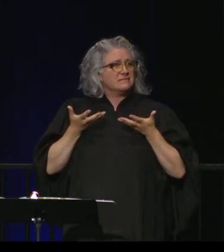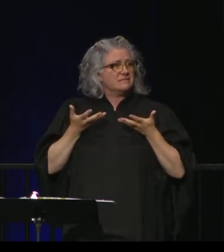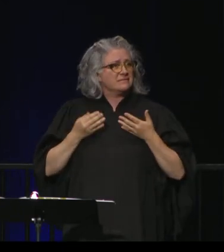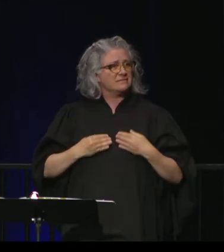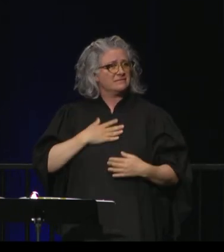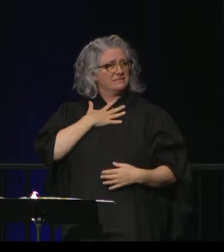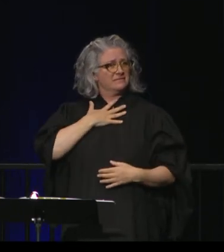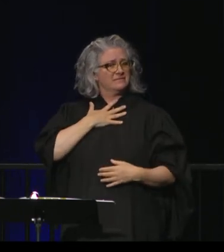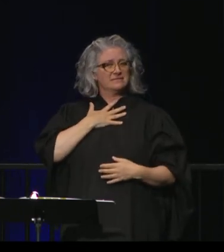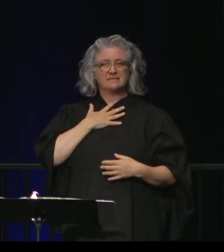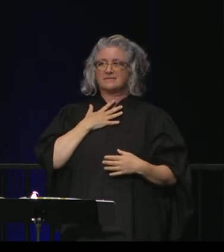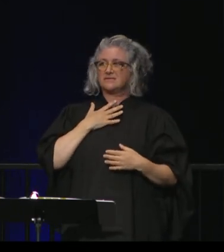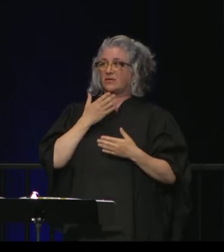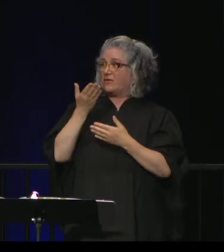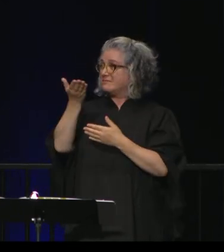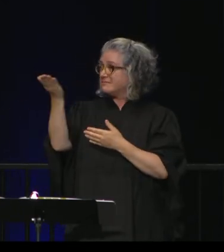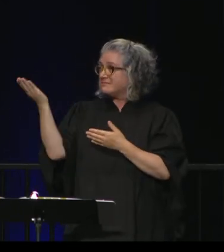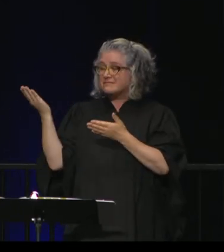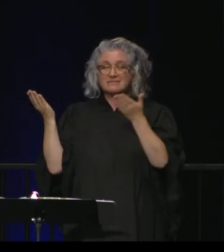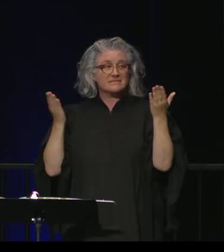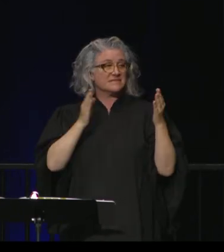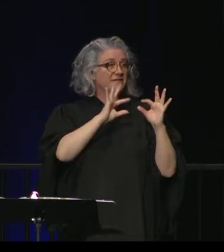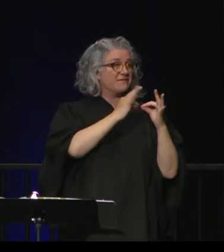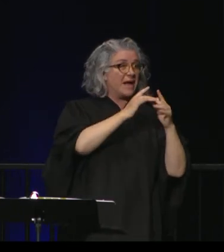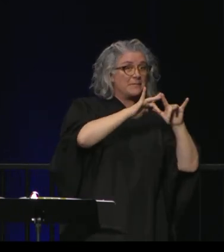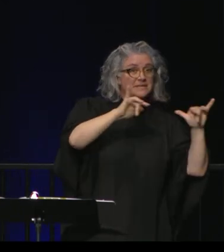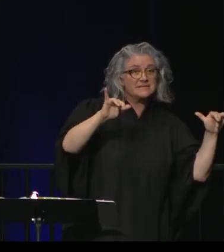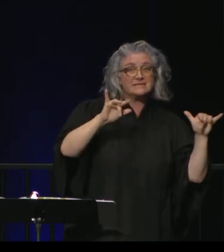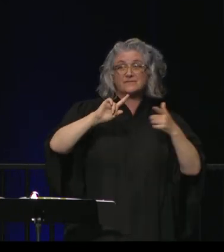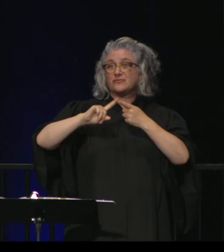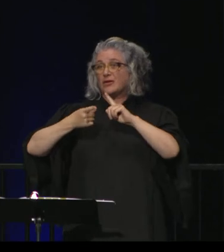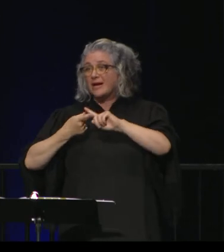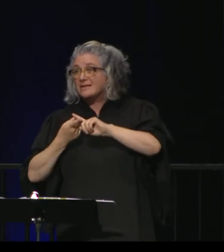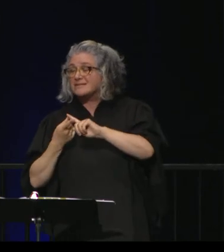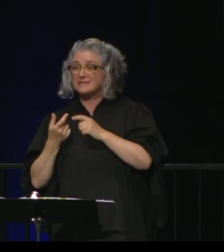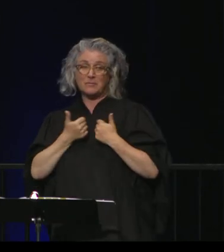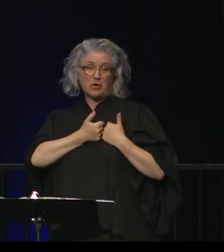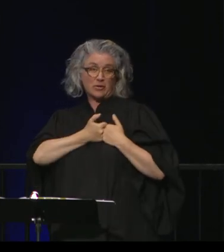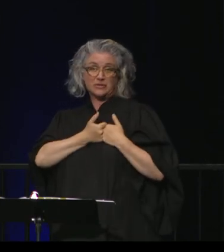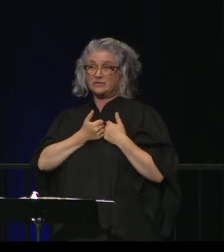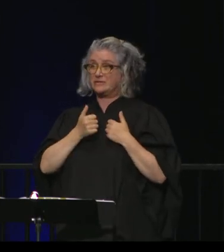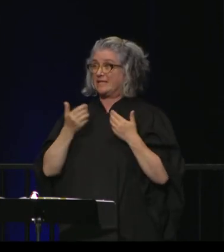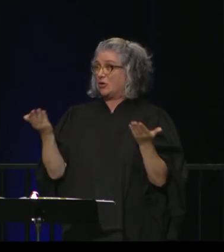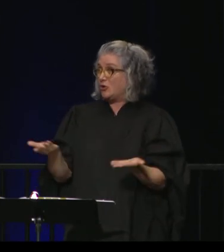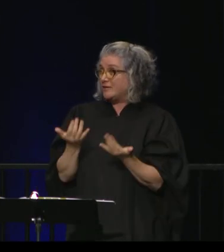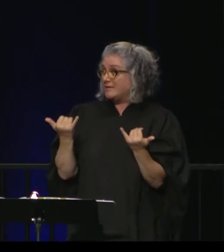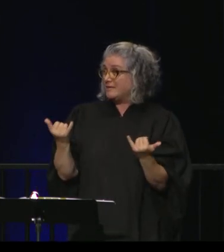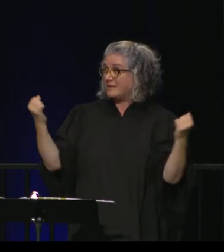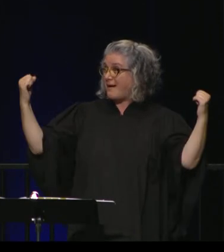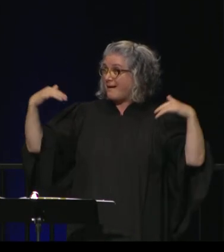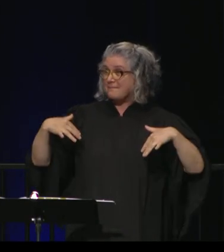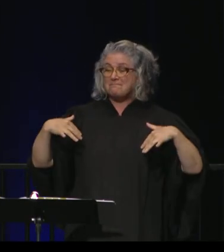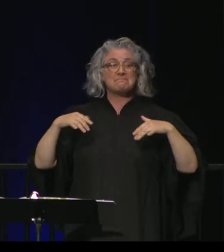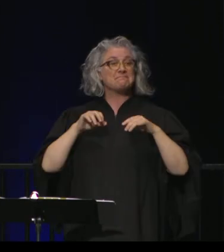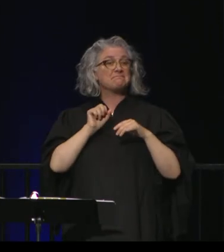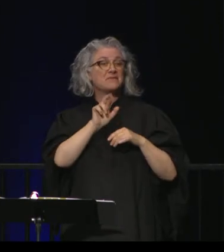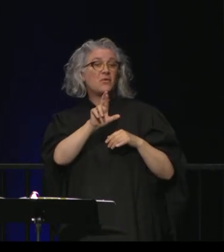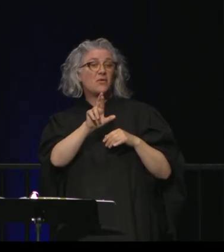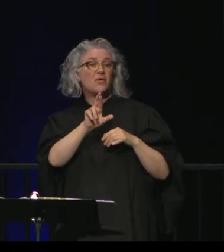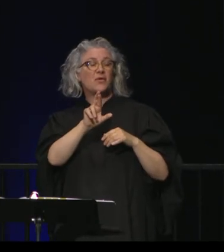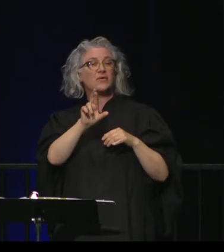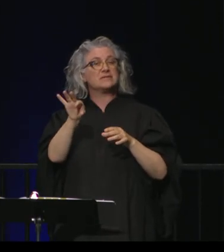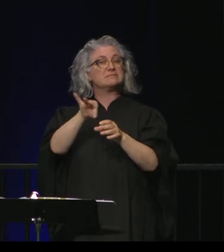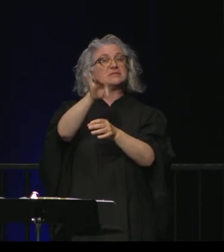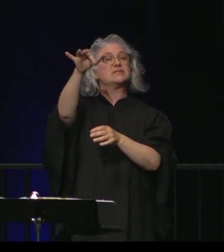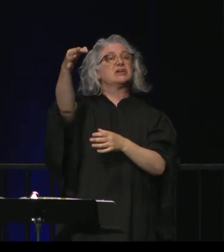Families, friends, and partners who are either with us in person today or with us today in